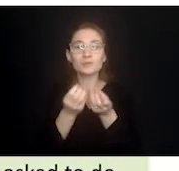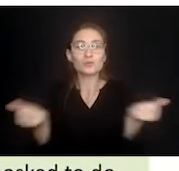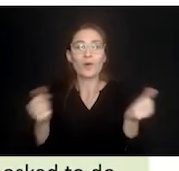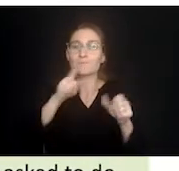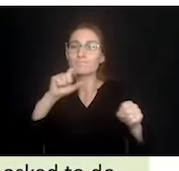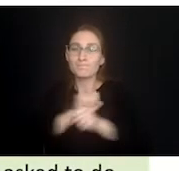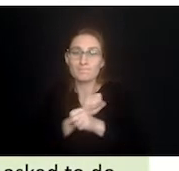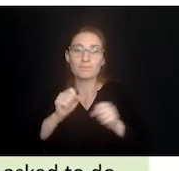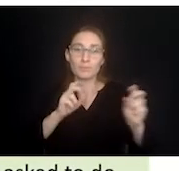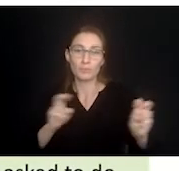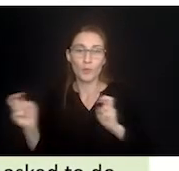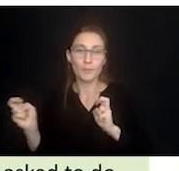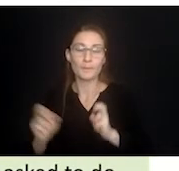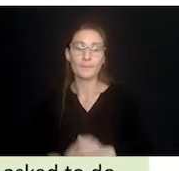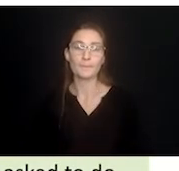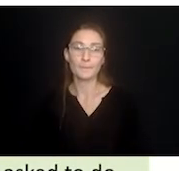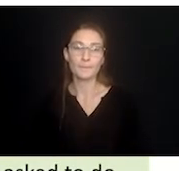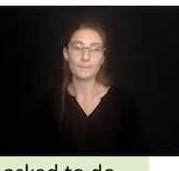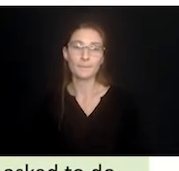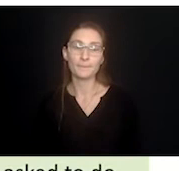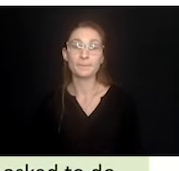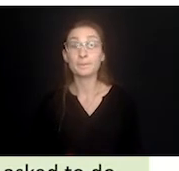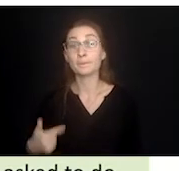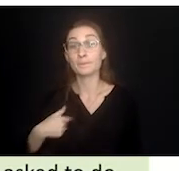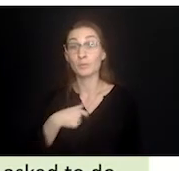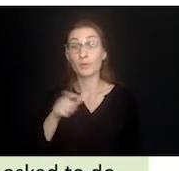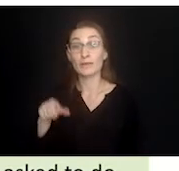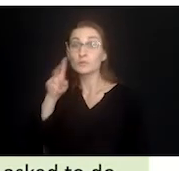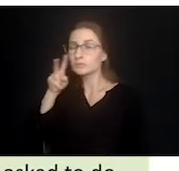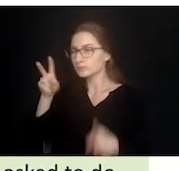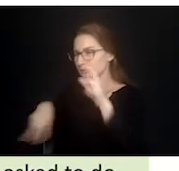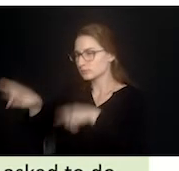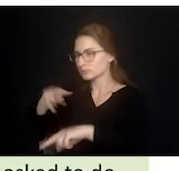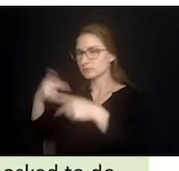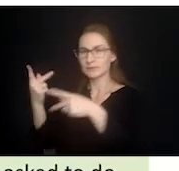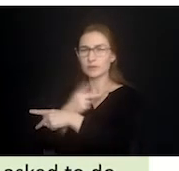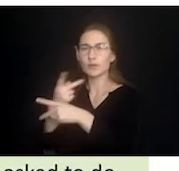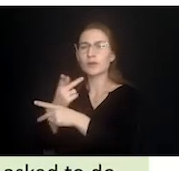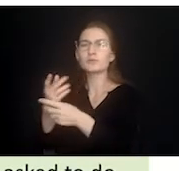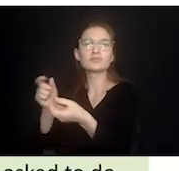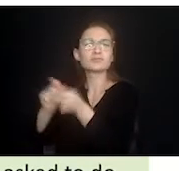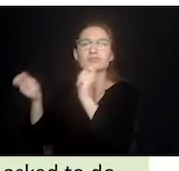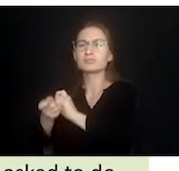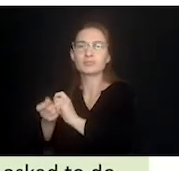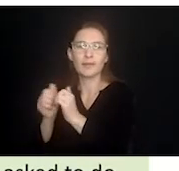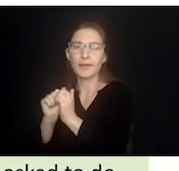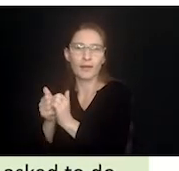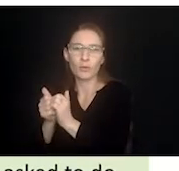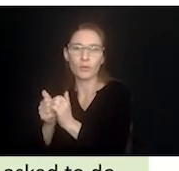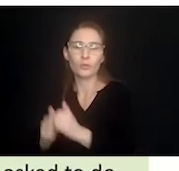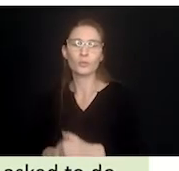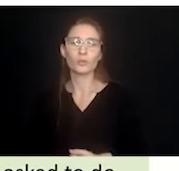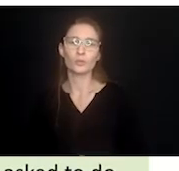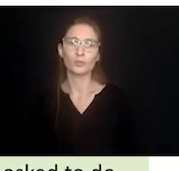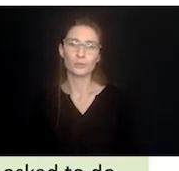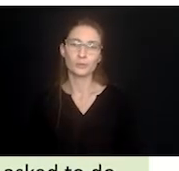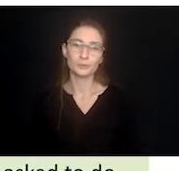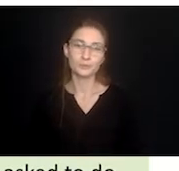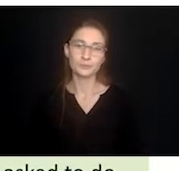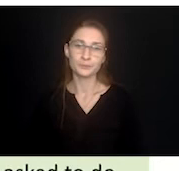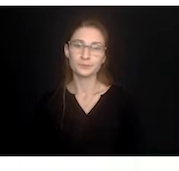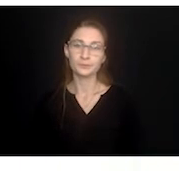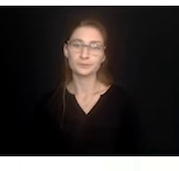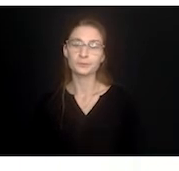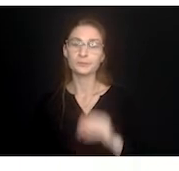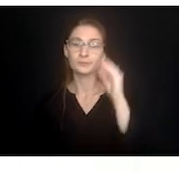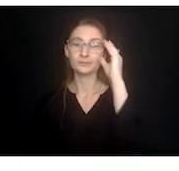weren't solving anything. So this is something that we had to really, really look at and figure out how we were going to change that